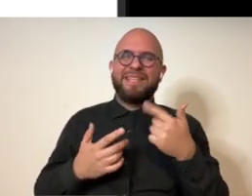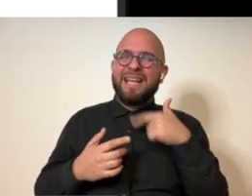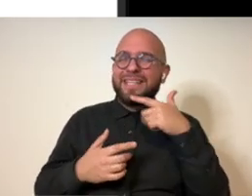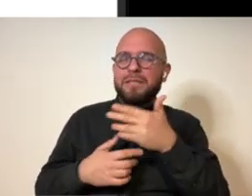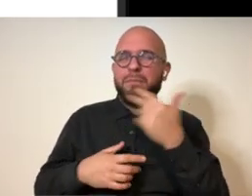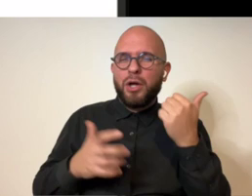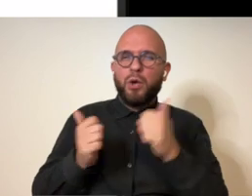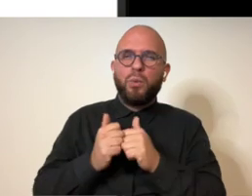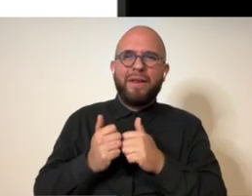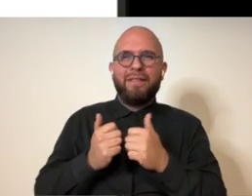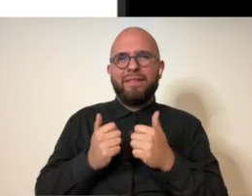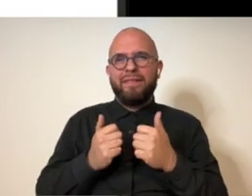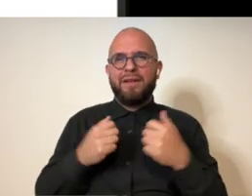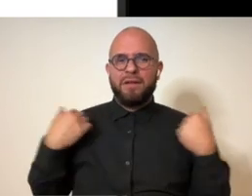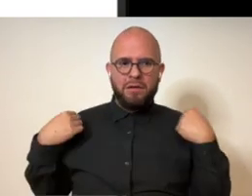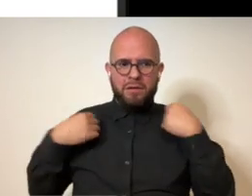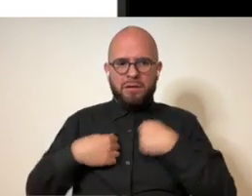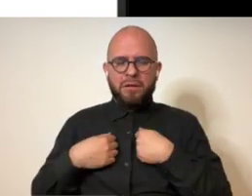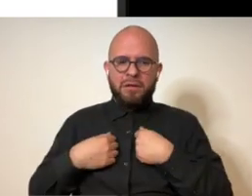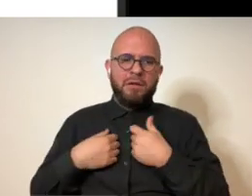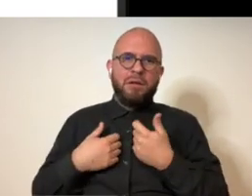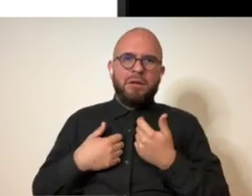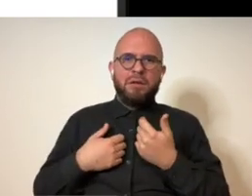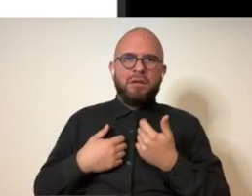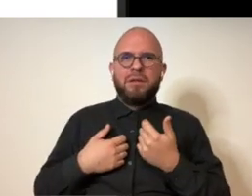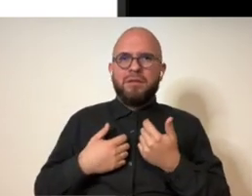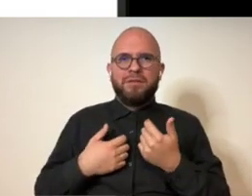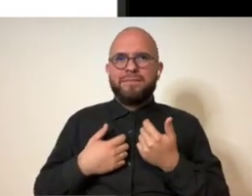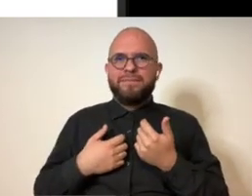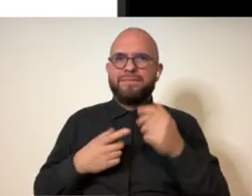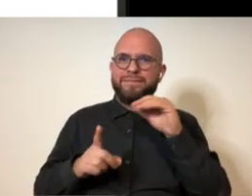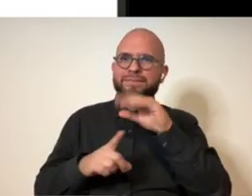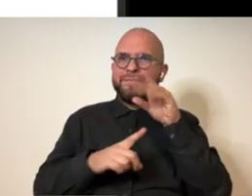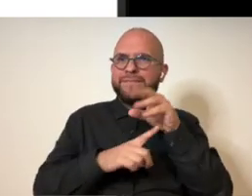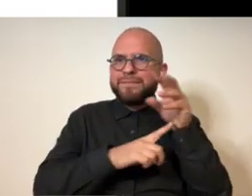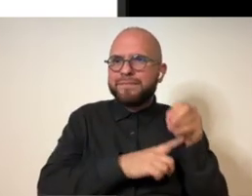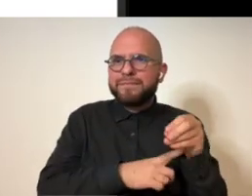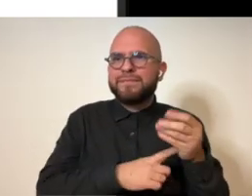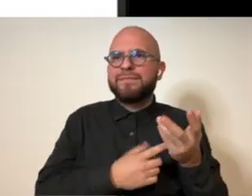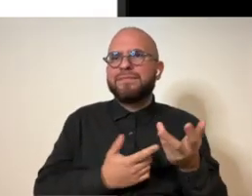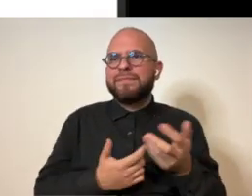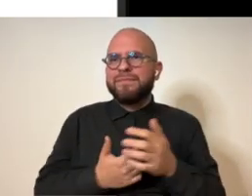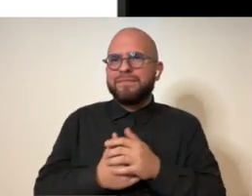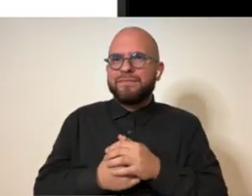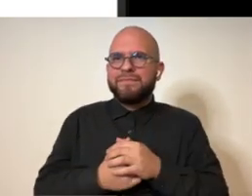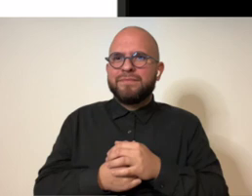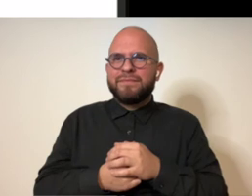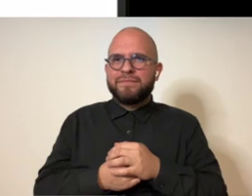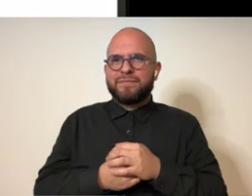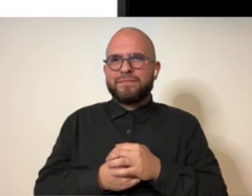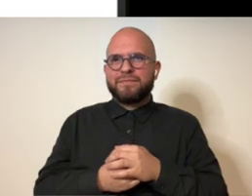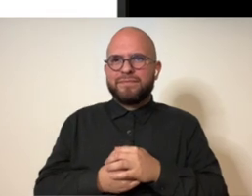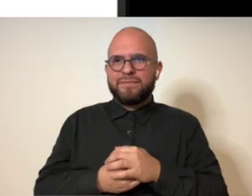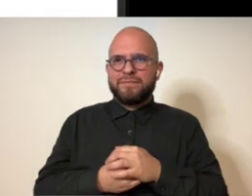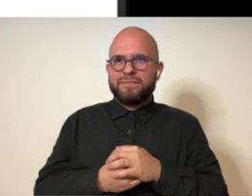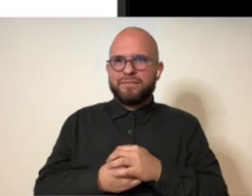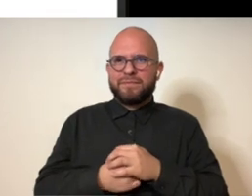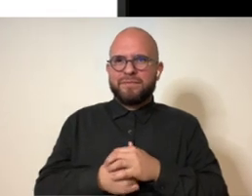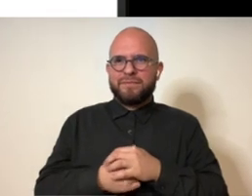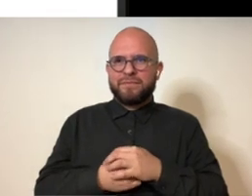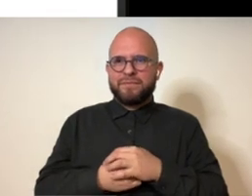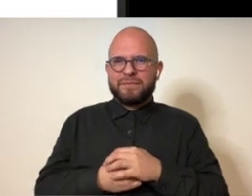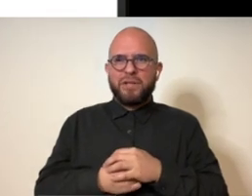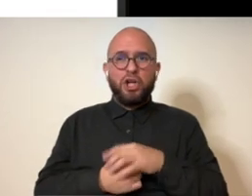clothes. So the photograph's much better than, you know, them on these kind of dead forms,